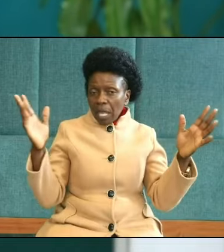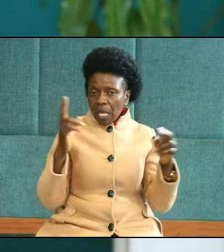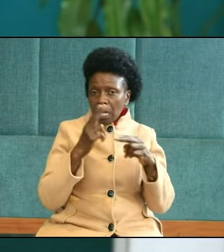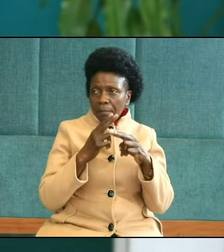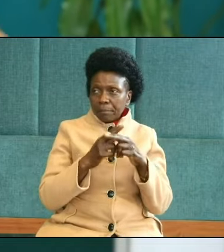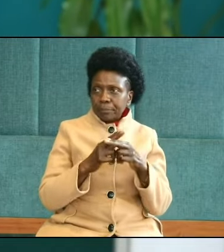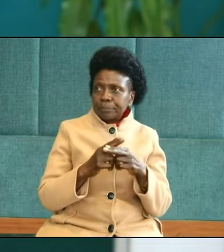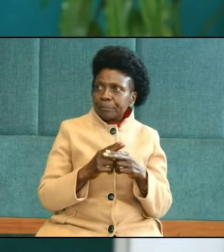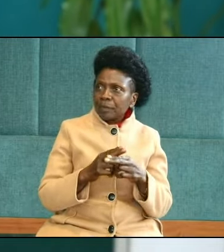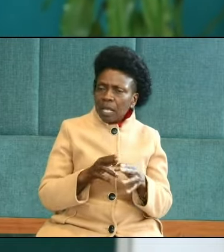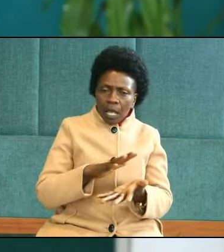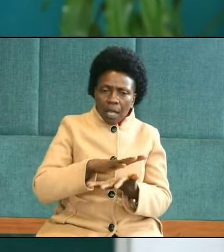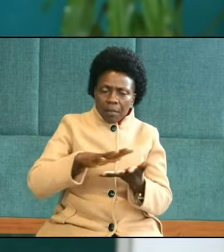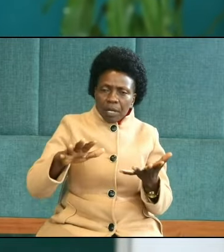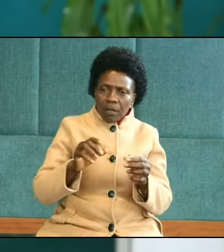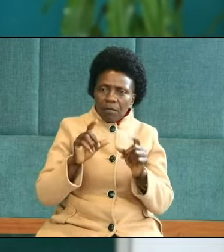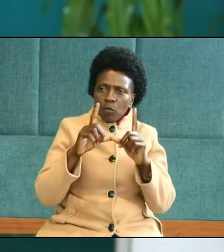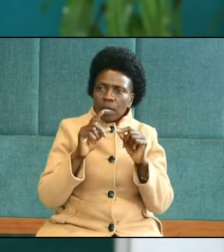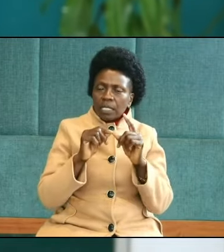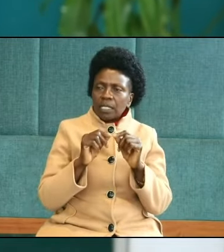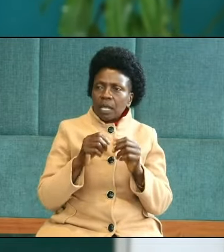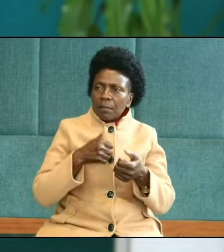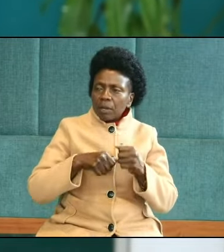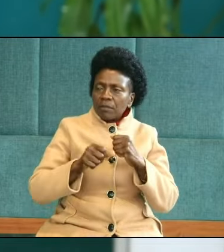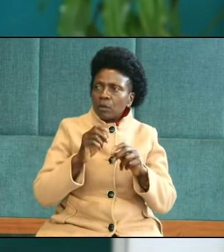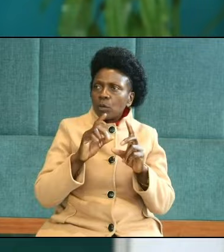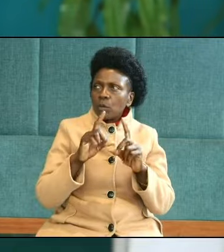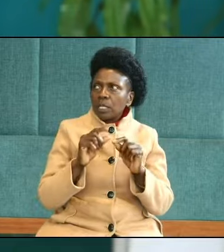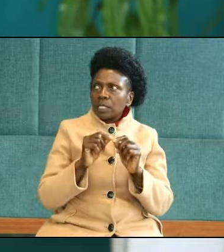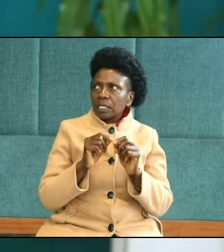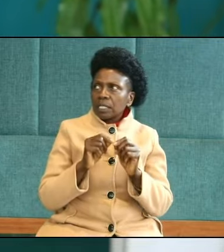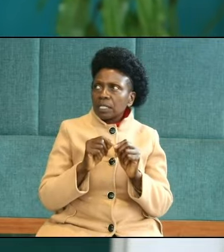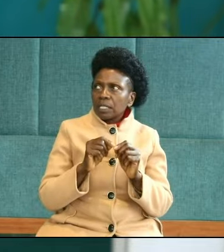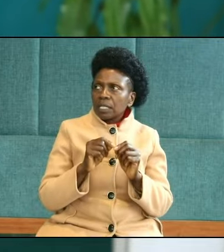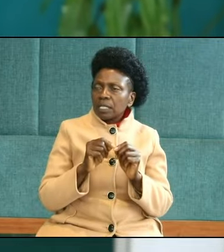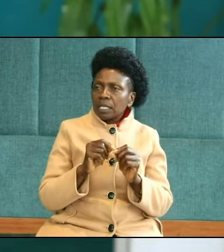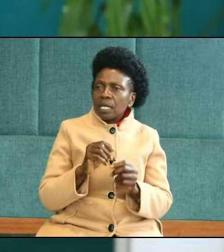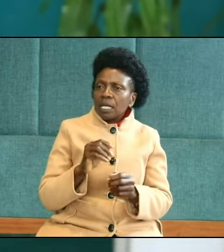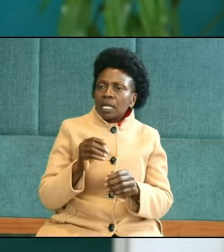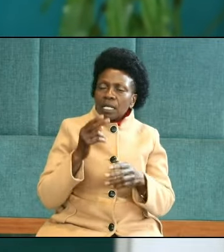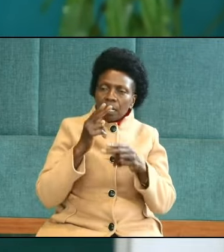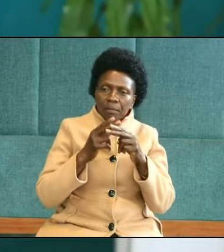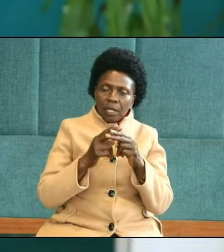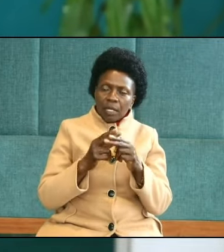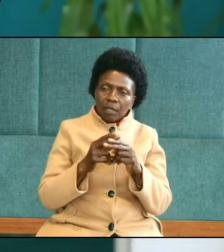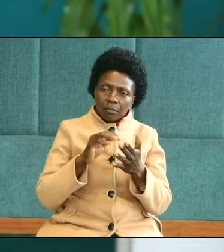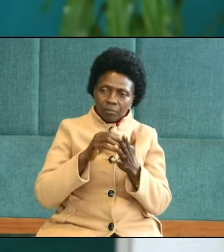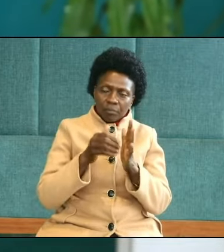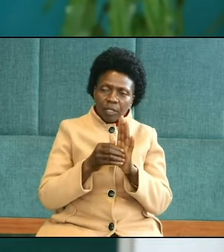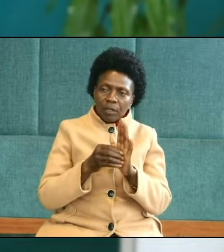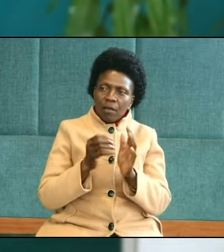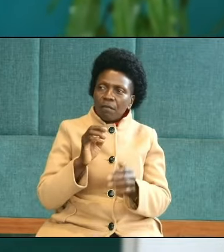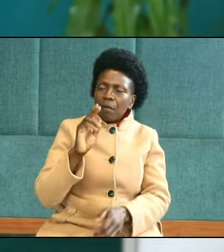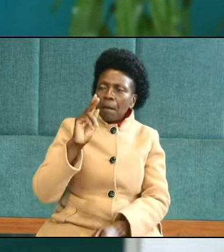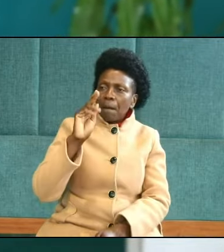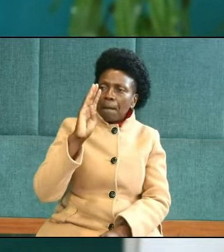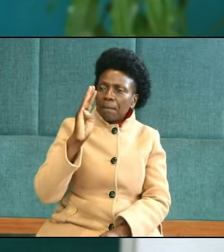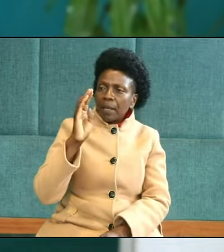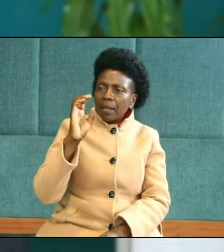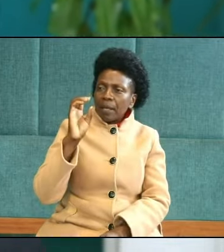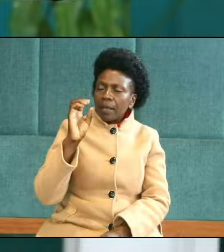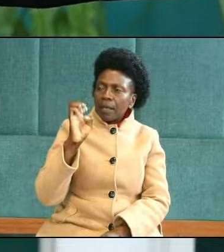play on words. And here is a play on words. The word Beth, Beth, as many of you know, means house. Beth El